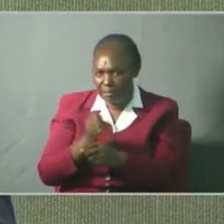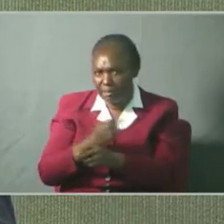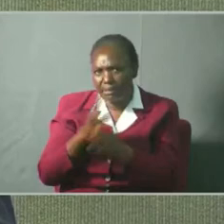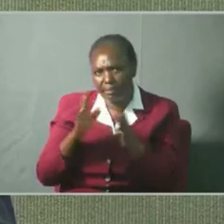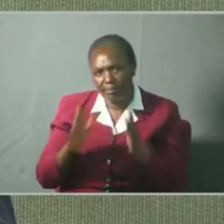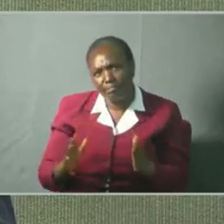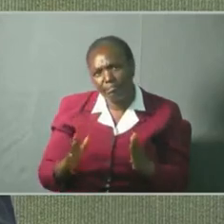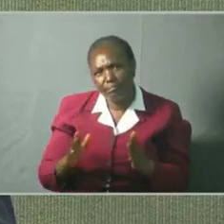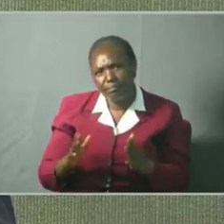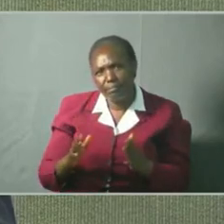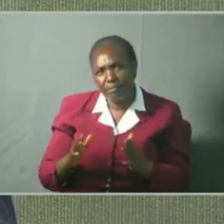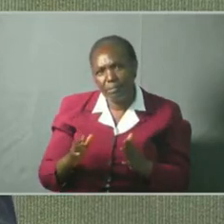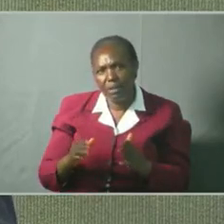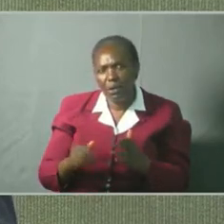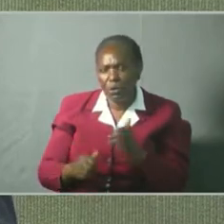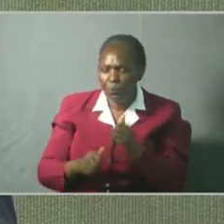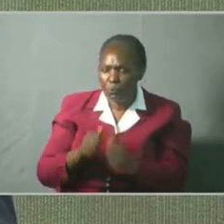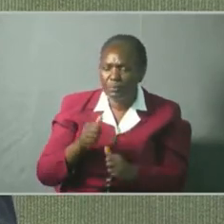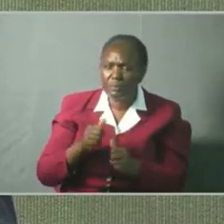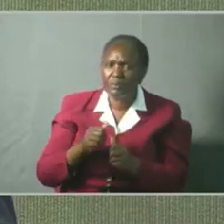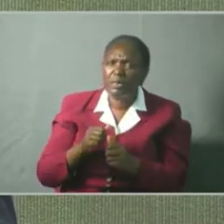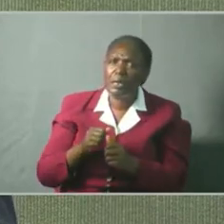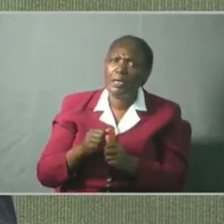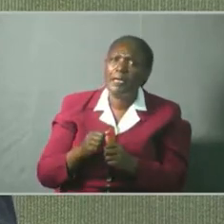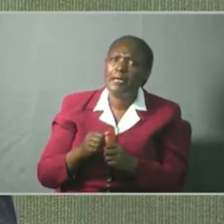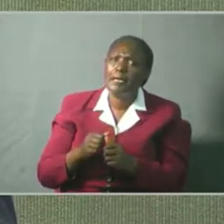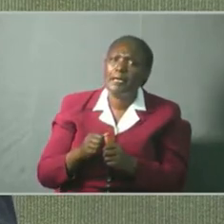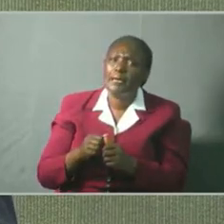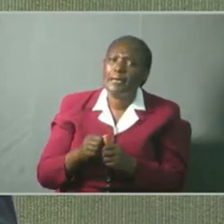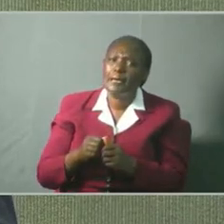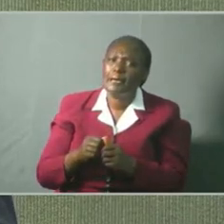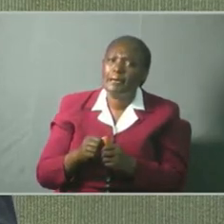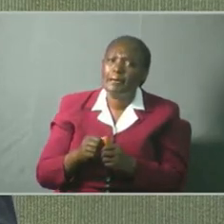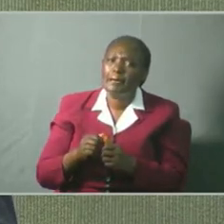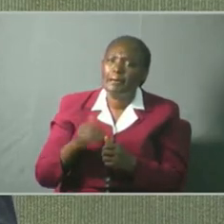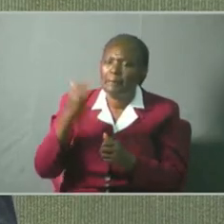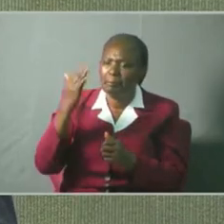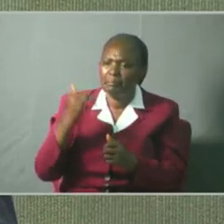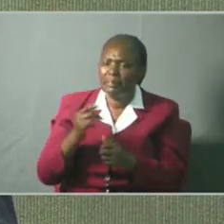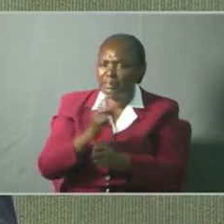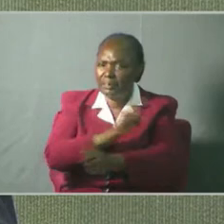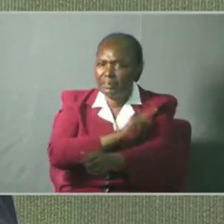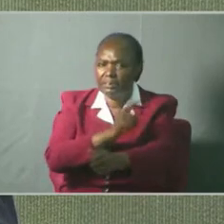which, by the grace of God, covered COVID.